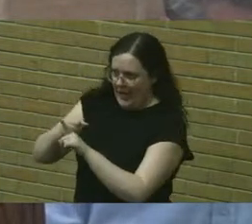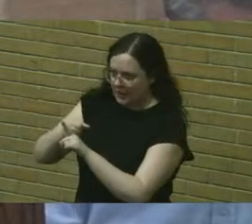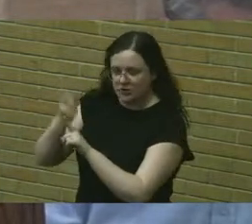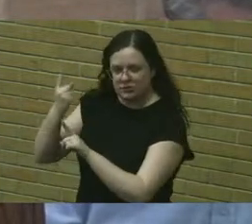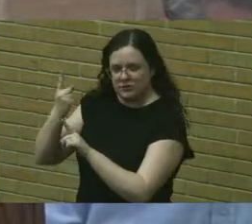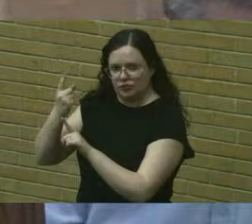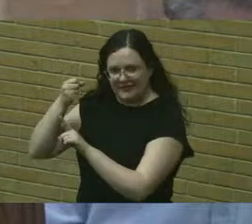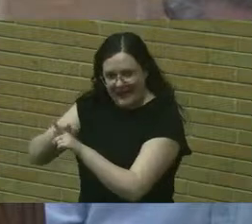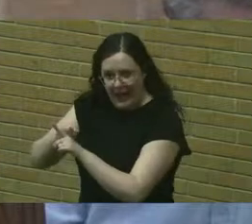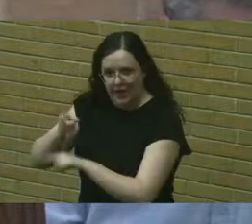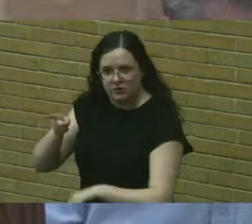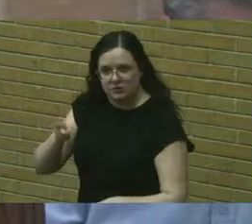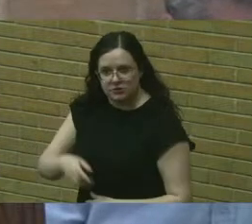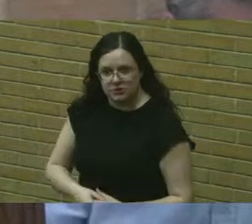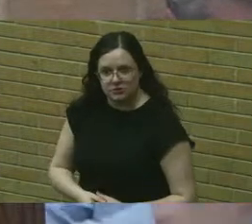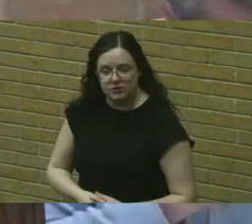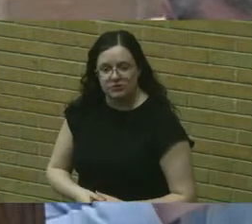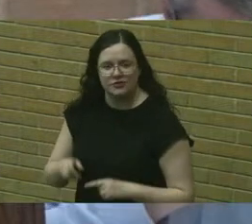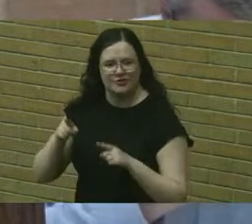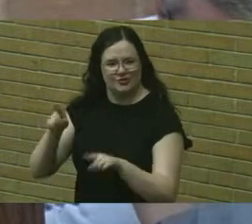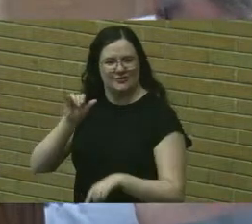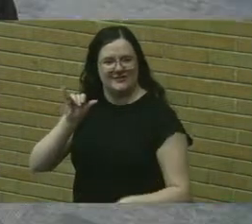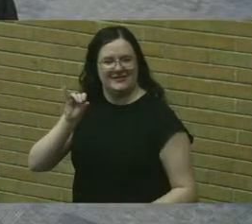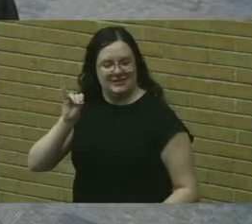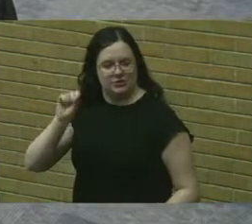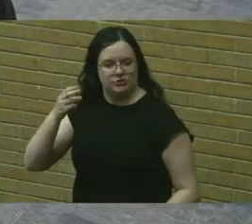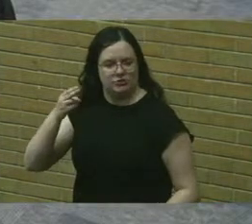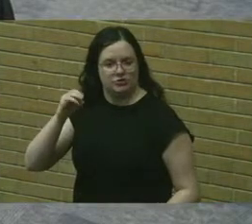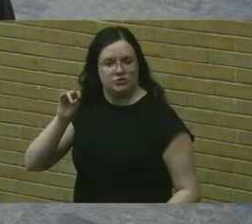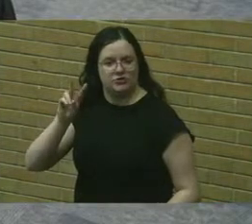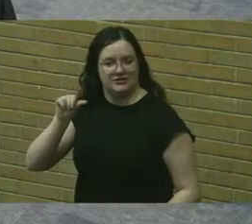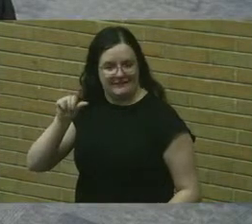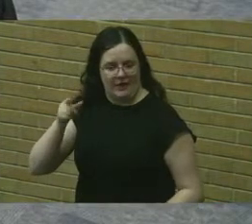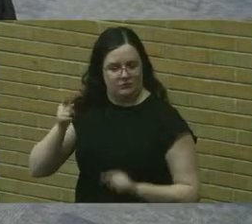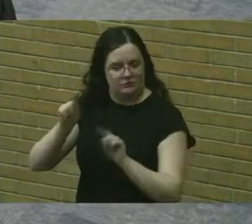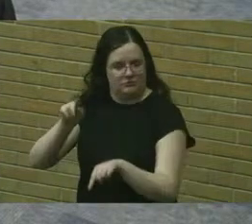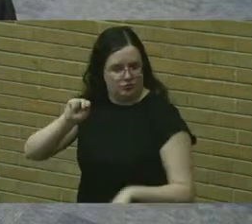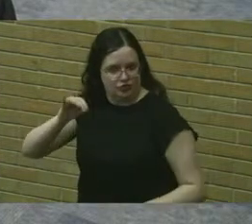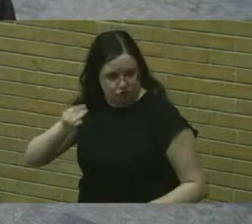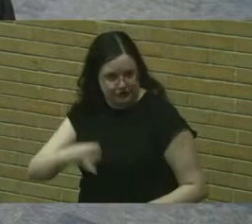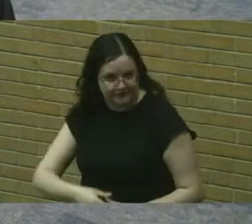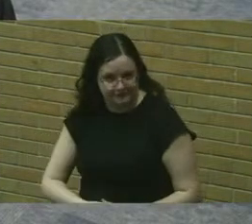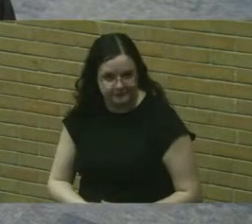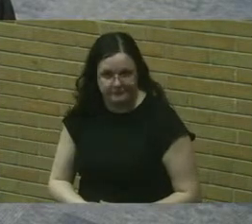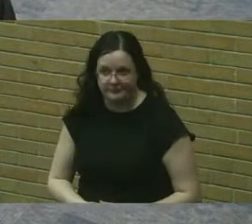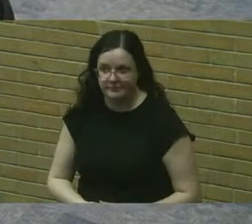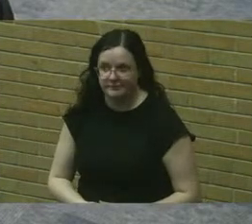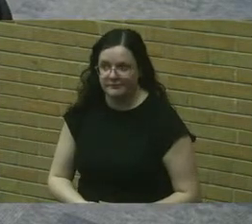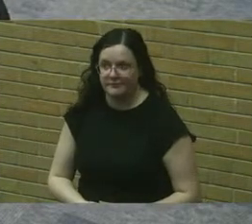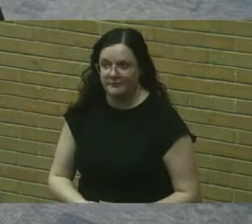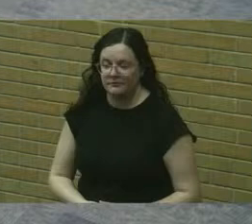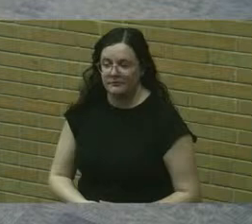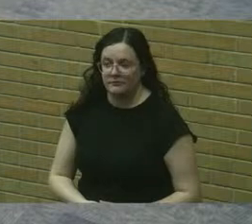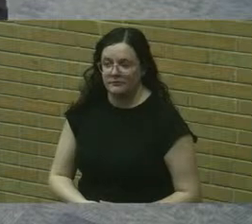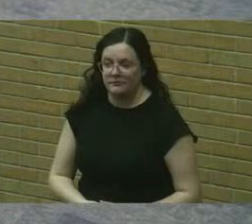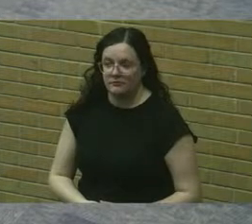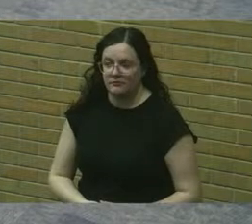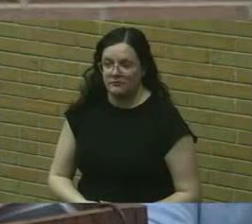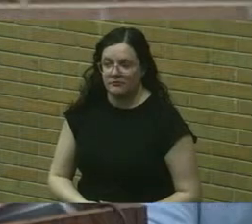during her attendance of yeshiva in New Jersey. That's why my